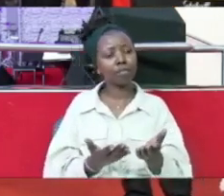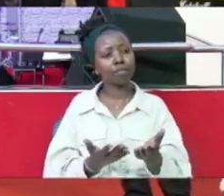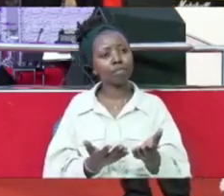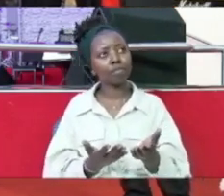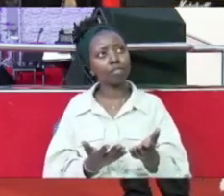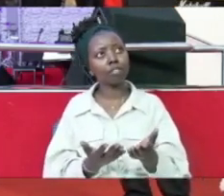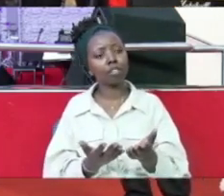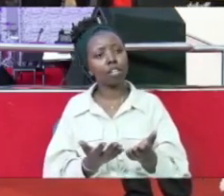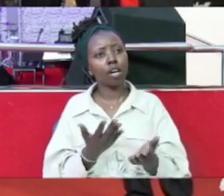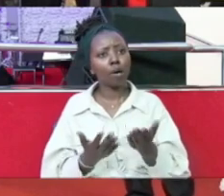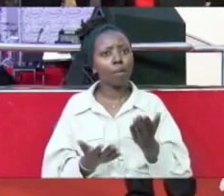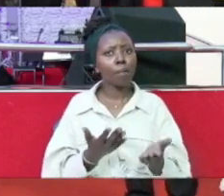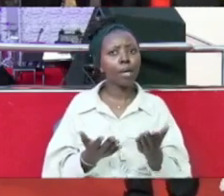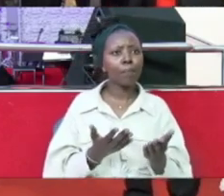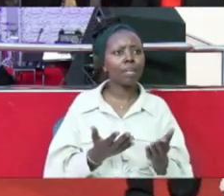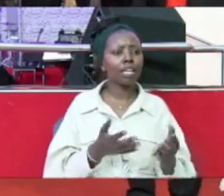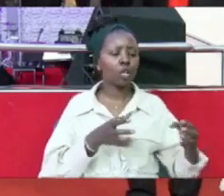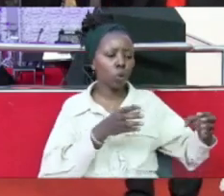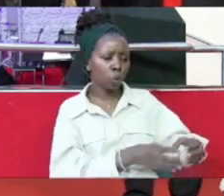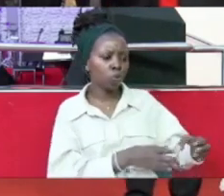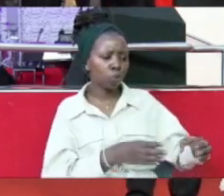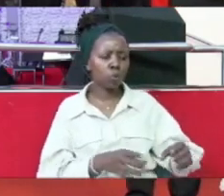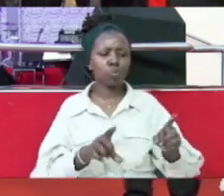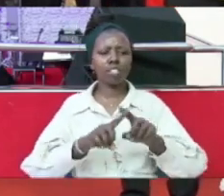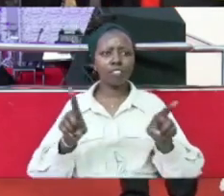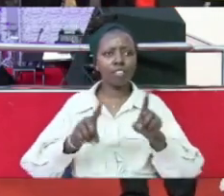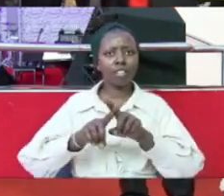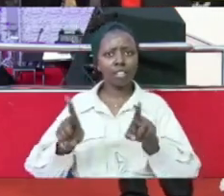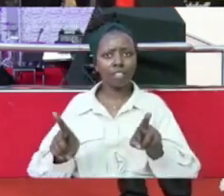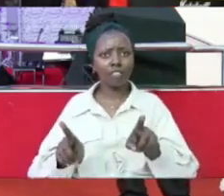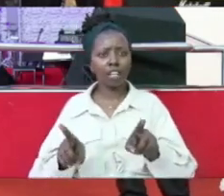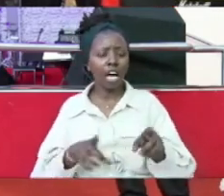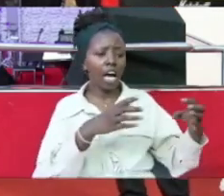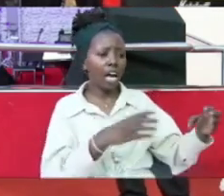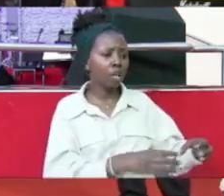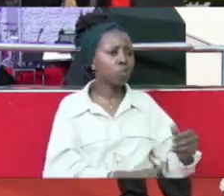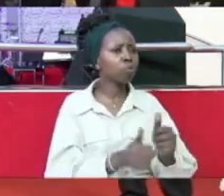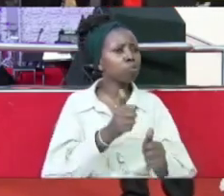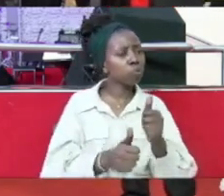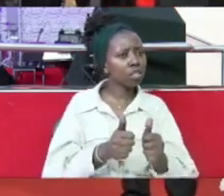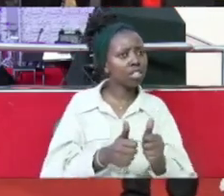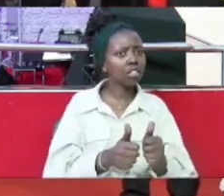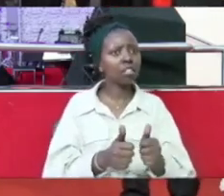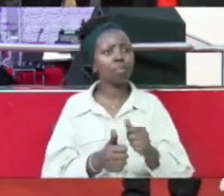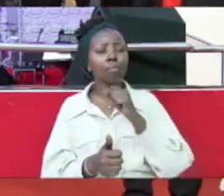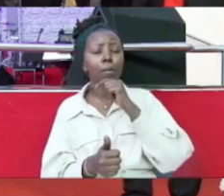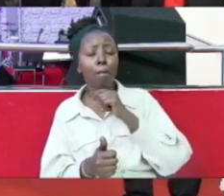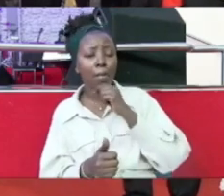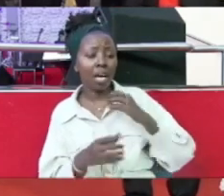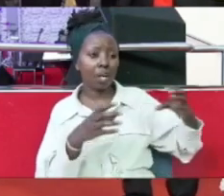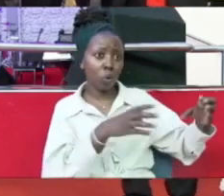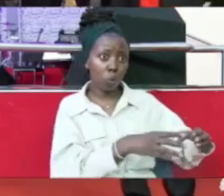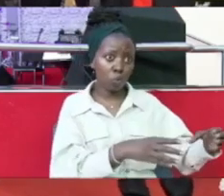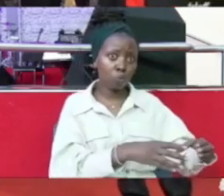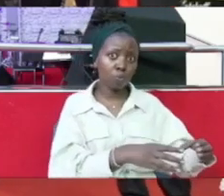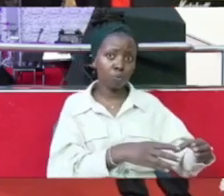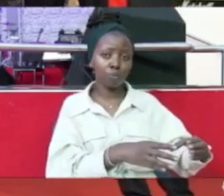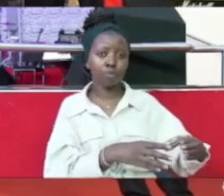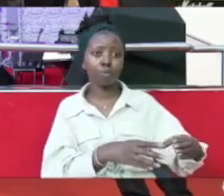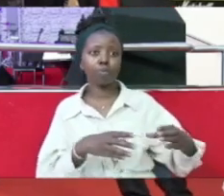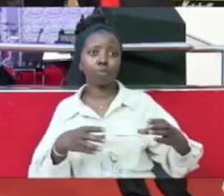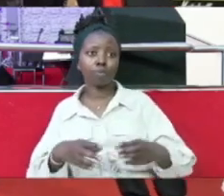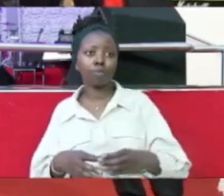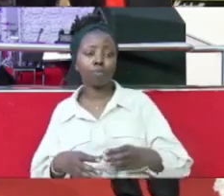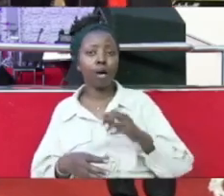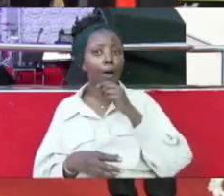maybe in our networks. Ama ikuwe katika mitado yetu. And when you talk about network, we are talking about men. Tunagazia kuhusu wanaume. They are